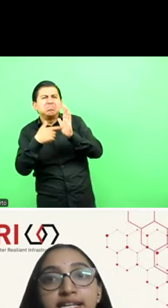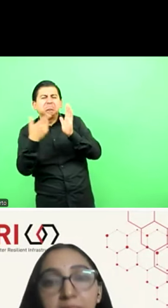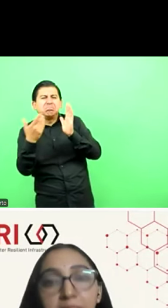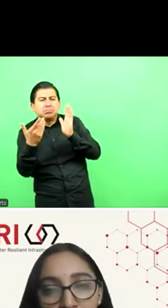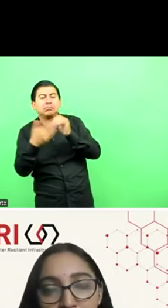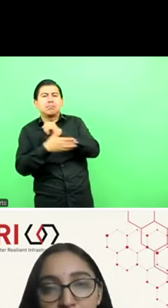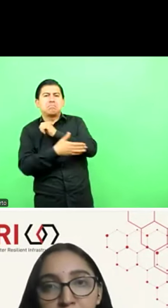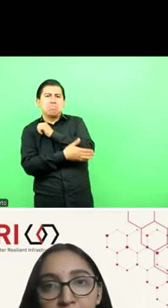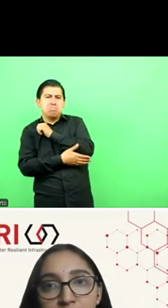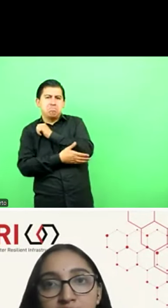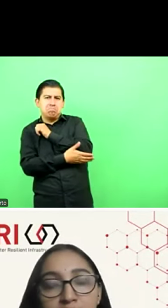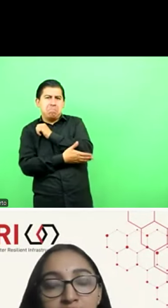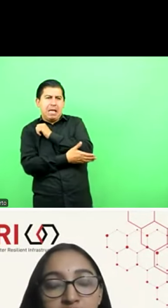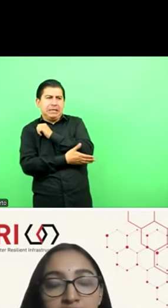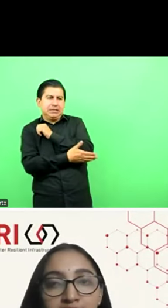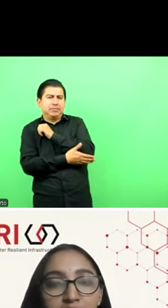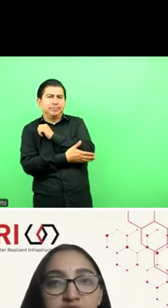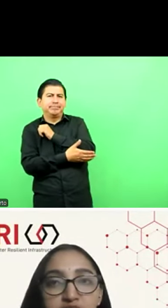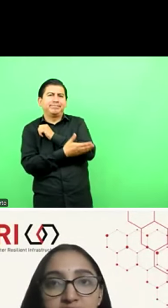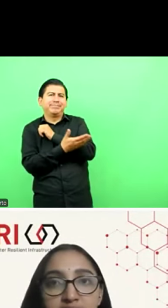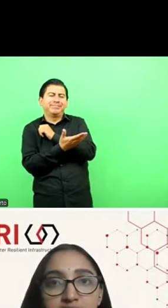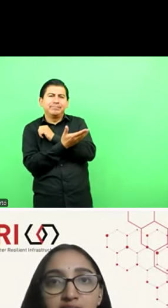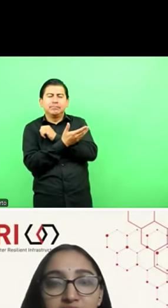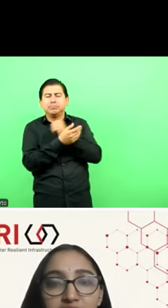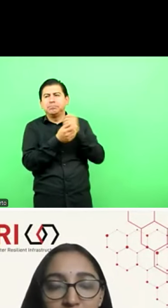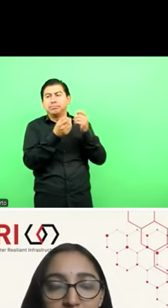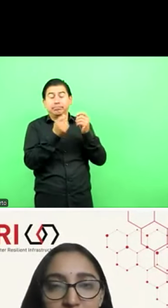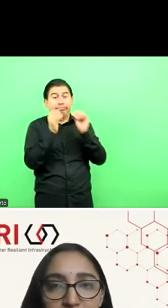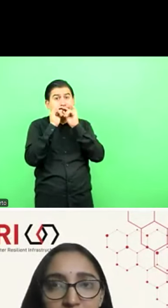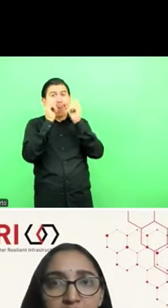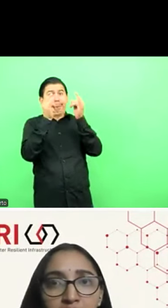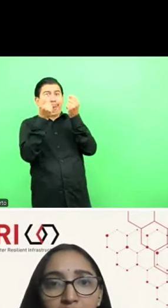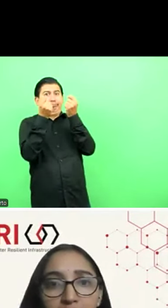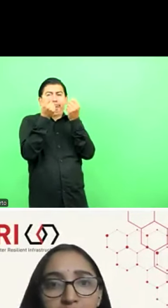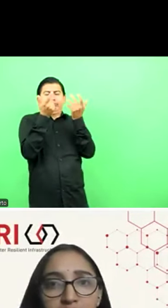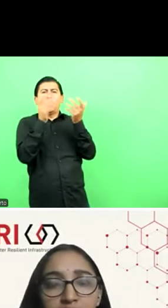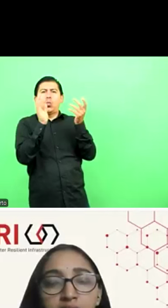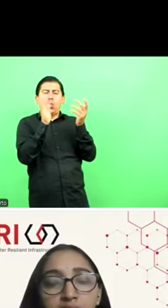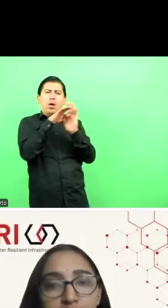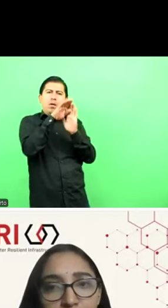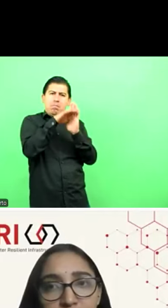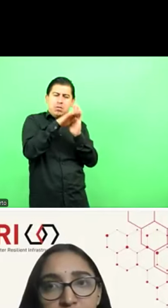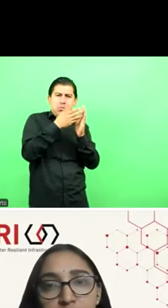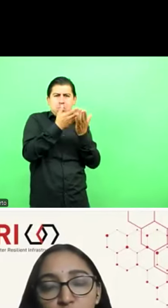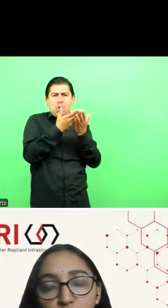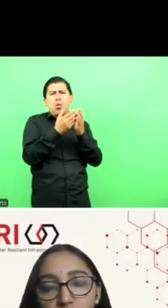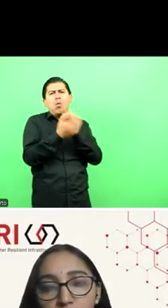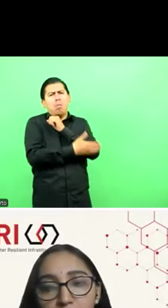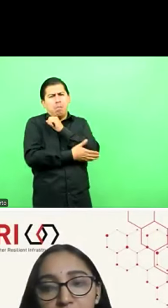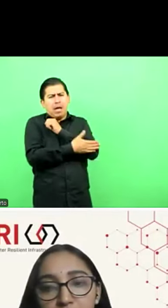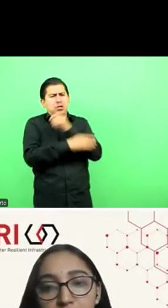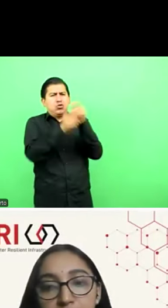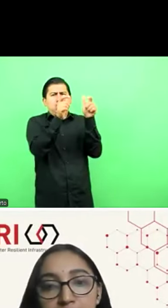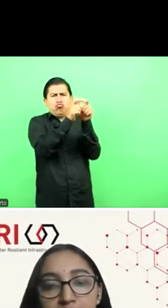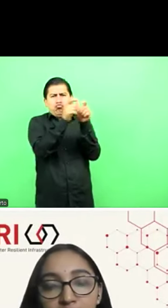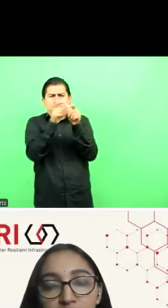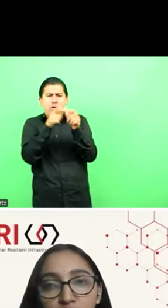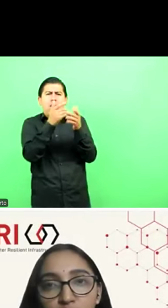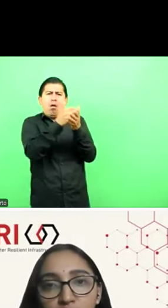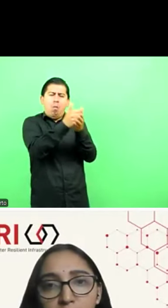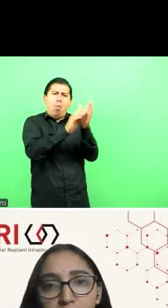mostly impacted by the emerging climate risk, the climate variability, and other risks. So